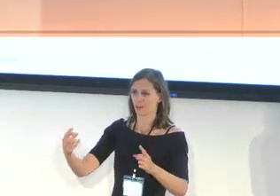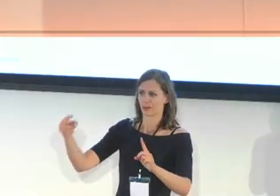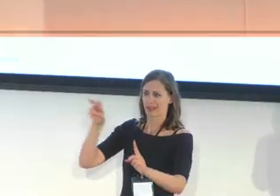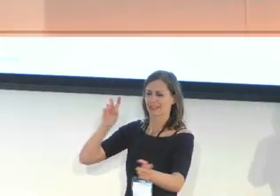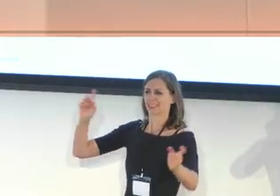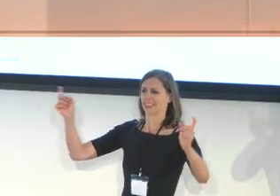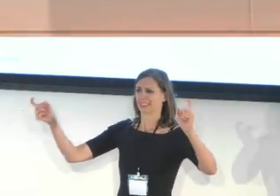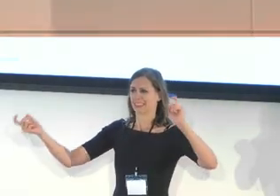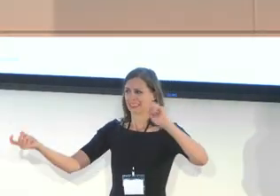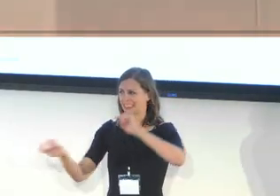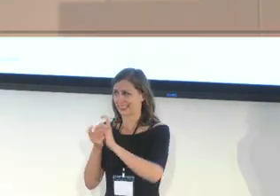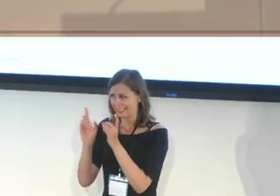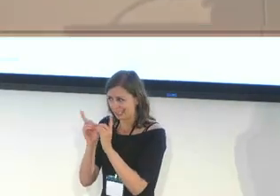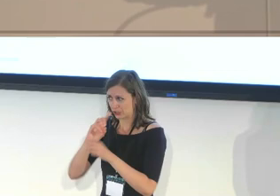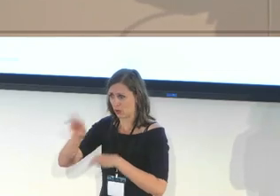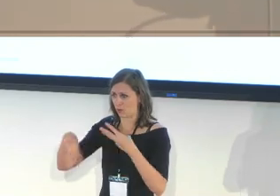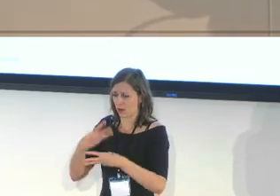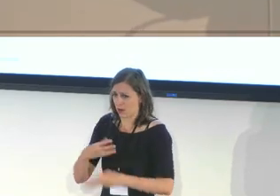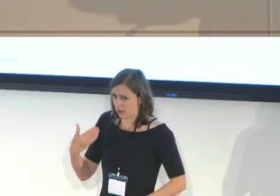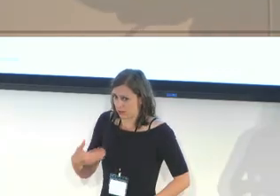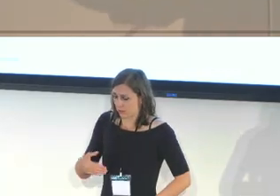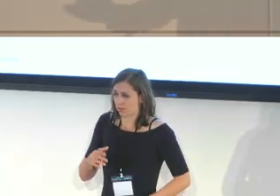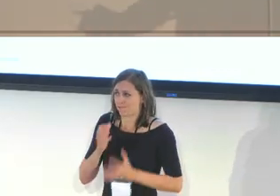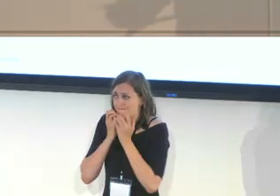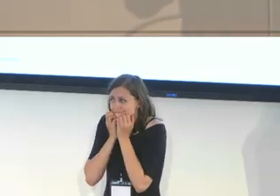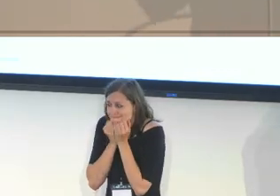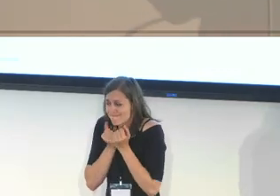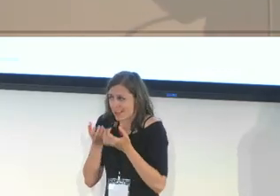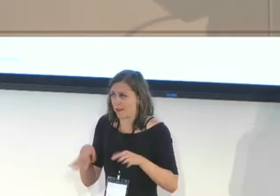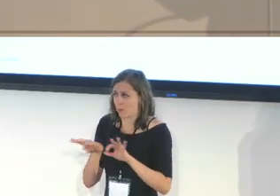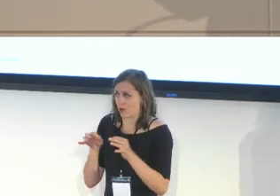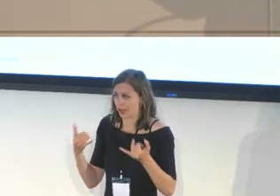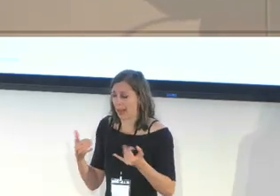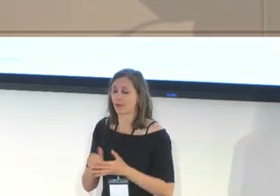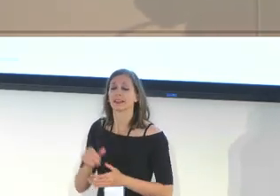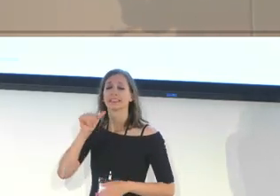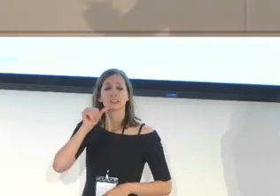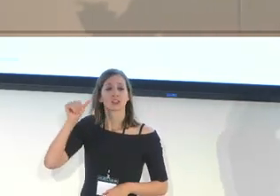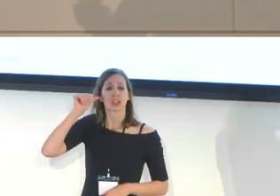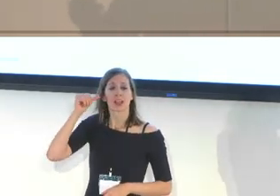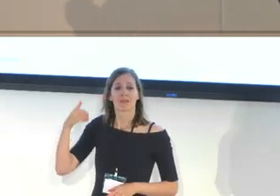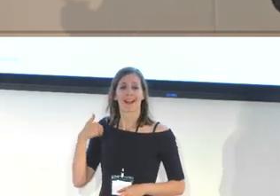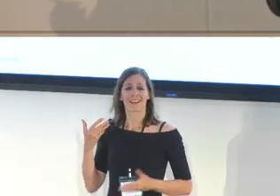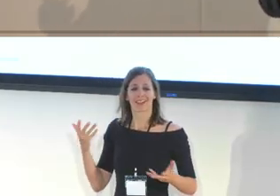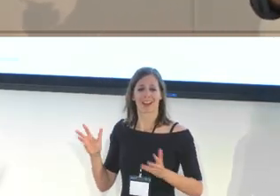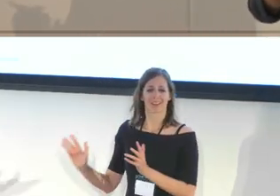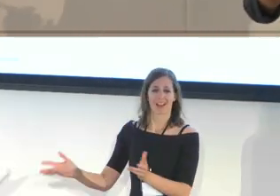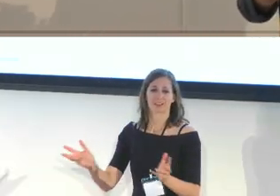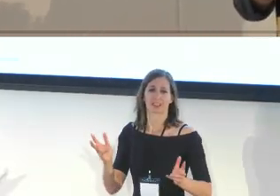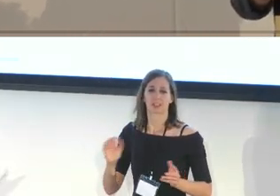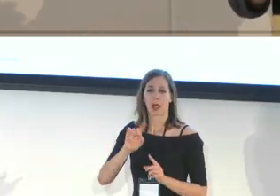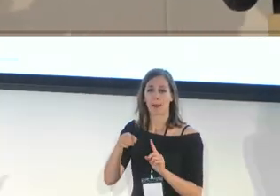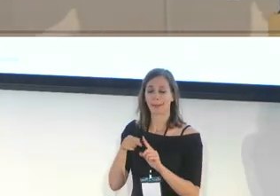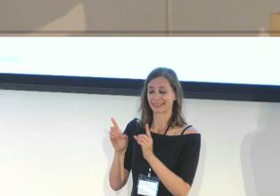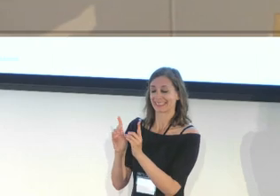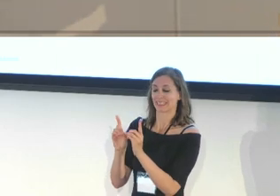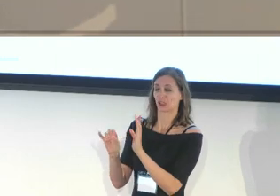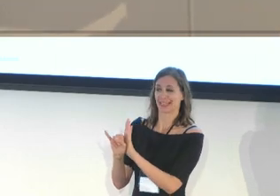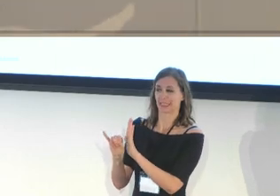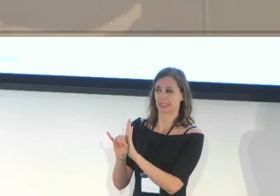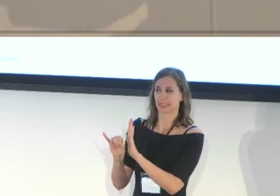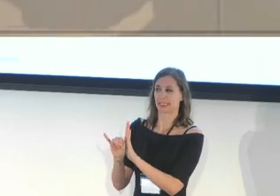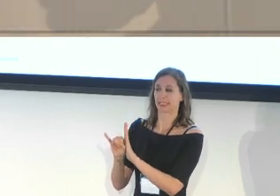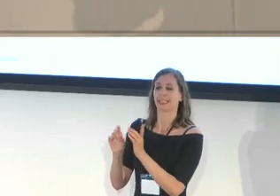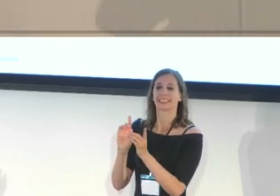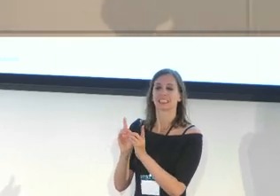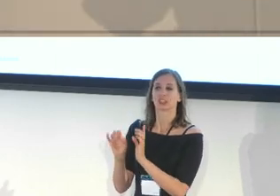our digital worlds are. We had a lot of conversations yesterday thinking about what happens when people's digital identity and traditional